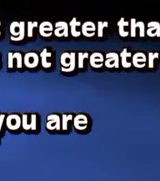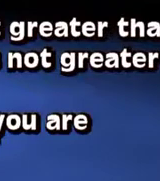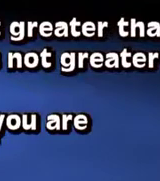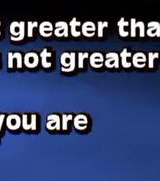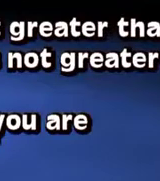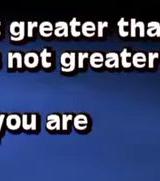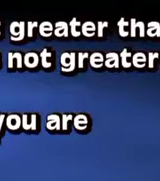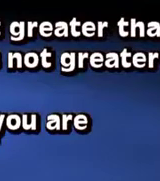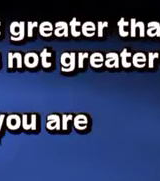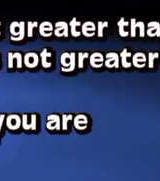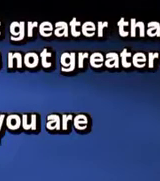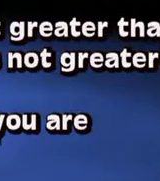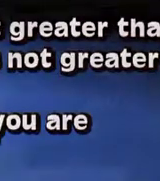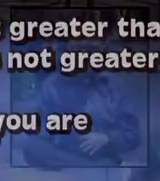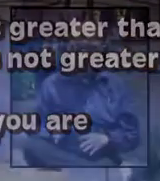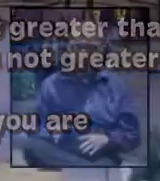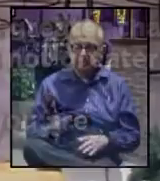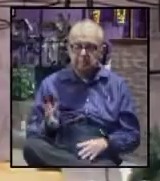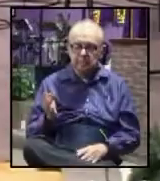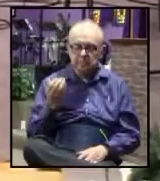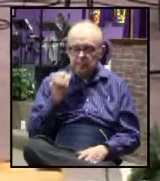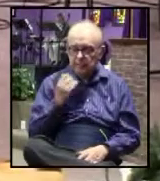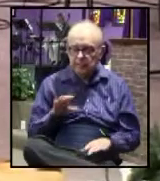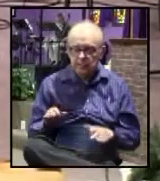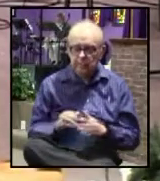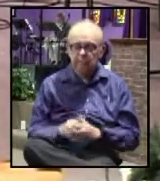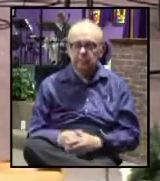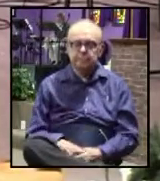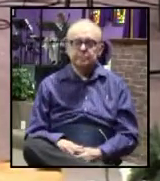things, you are blessed if you do them."